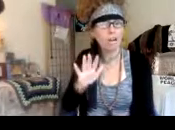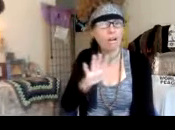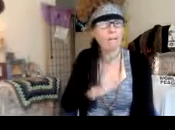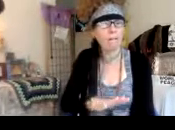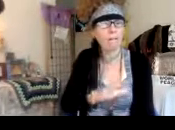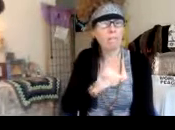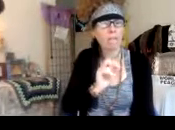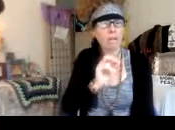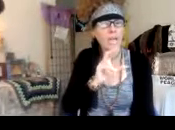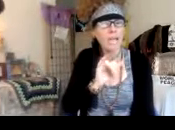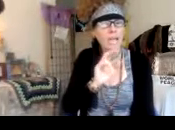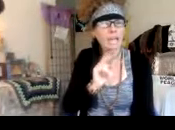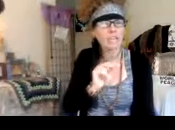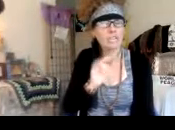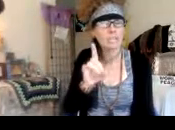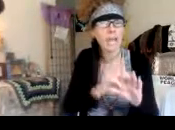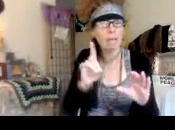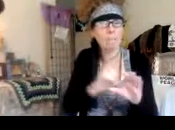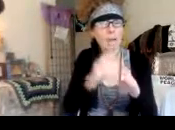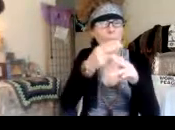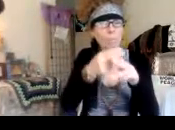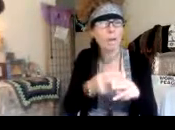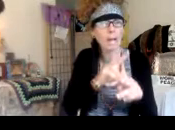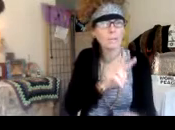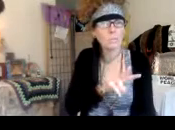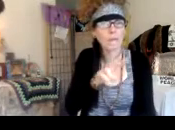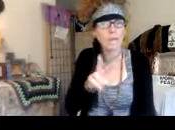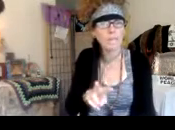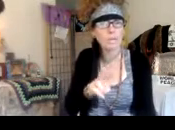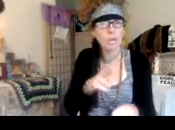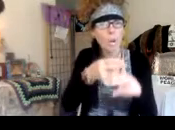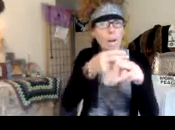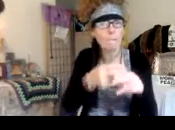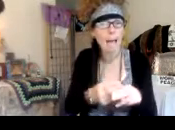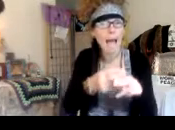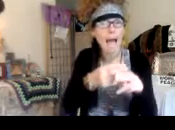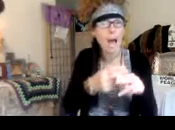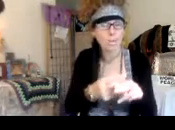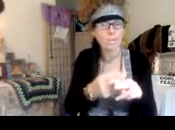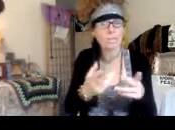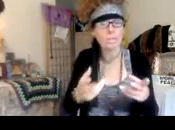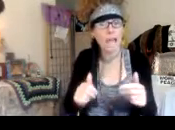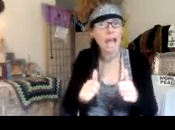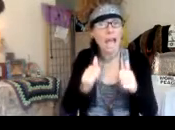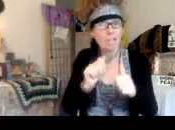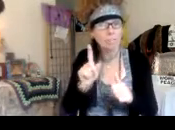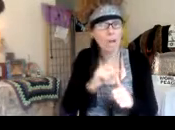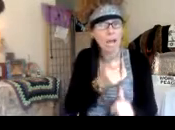in diameter. It weighed about 22 pounds. And in fact, we even have the address here of where it